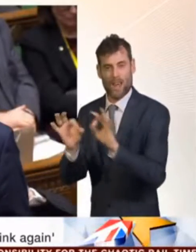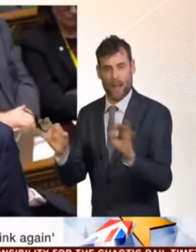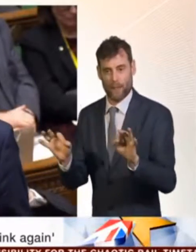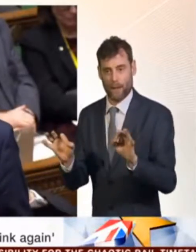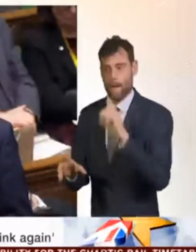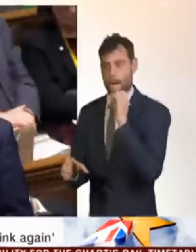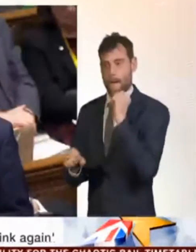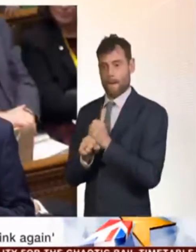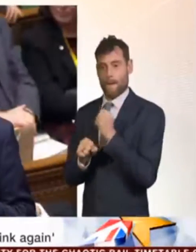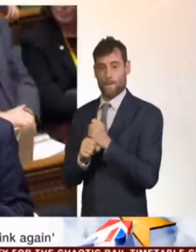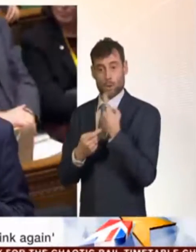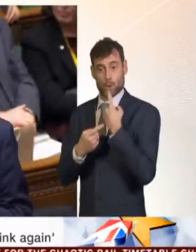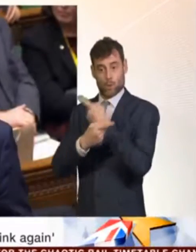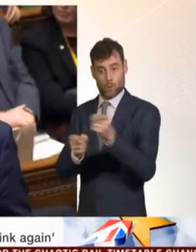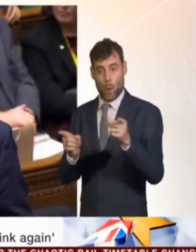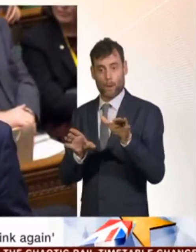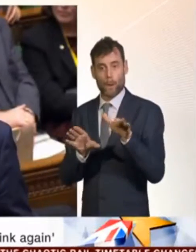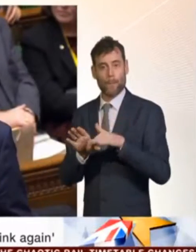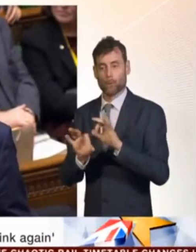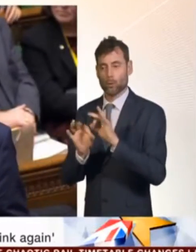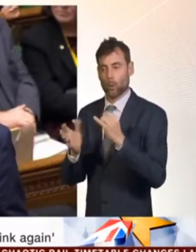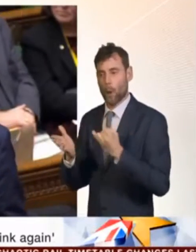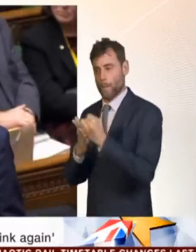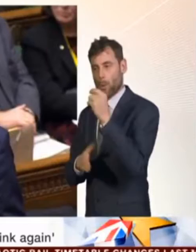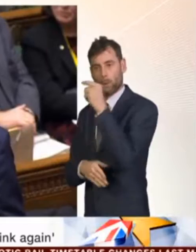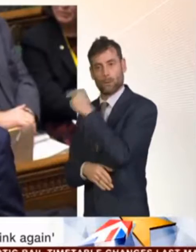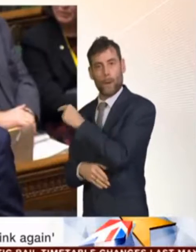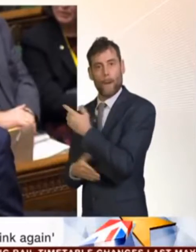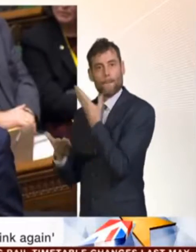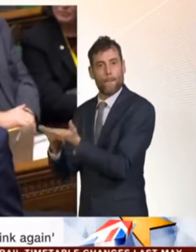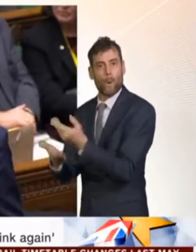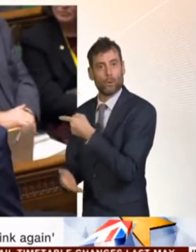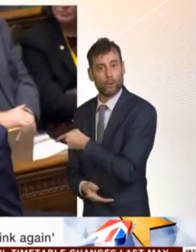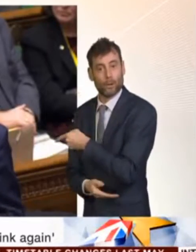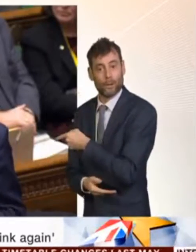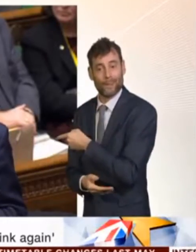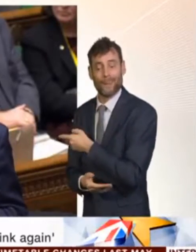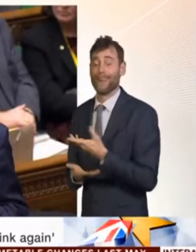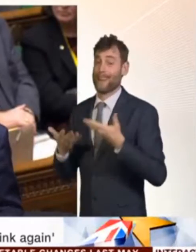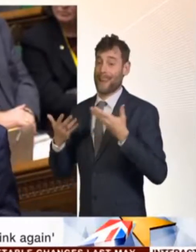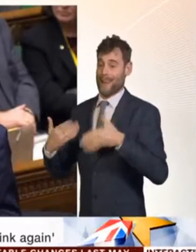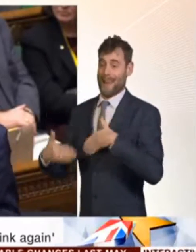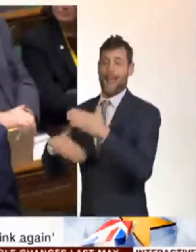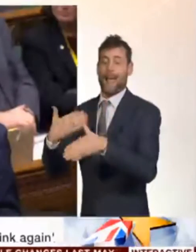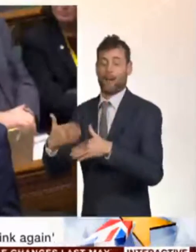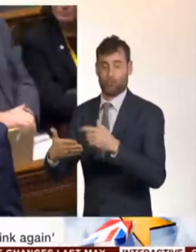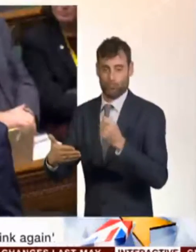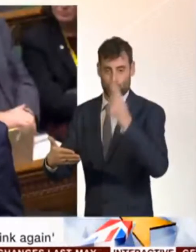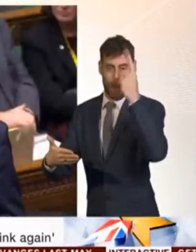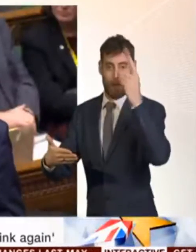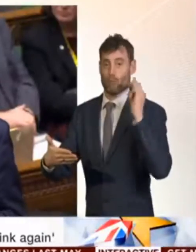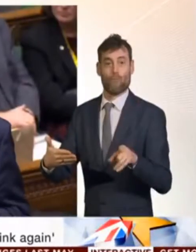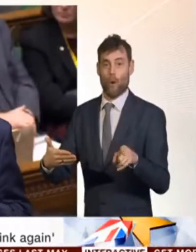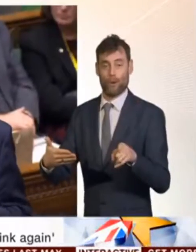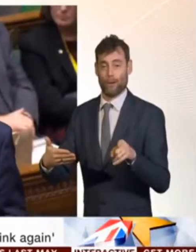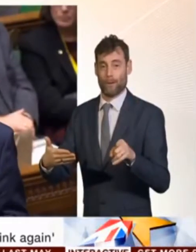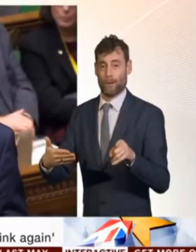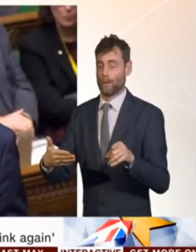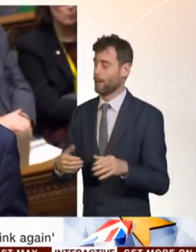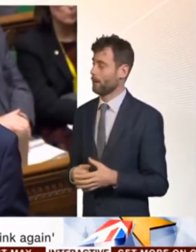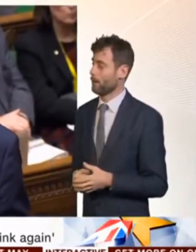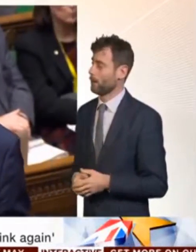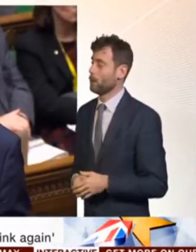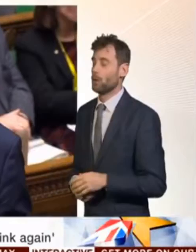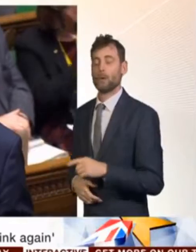I welcome the degree of humility they're shown in now admitting that they got it wrong. But the government having got it wrong is not